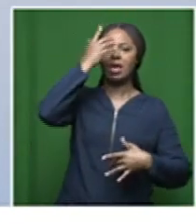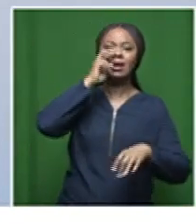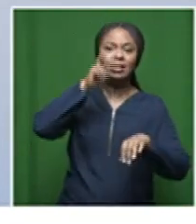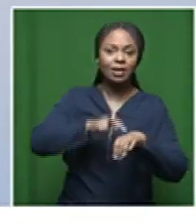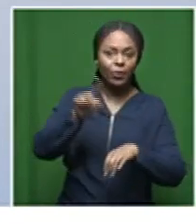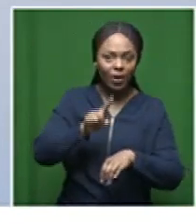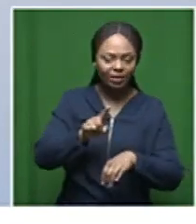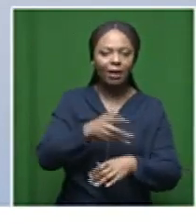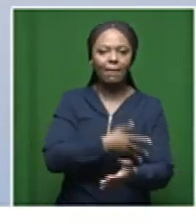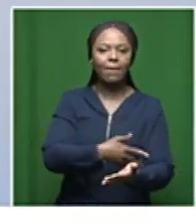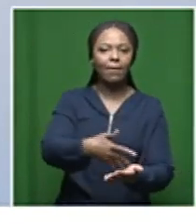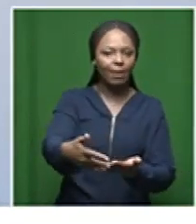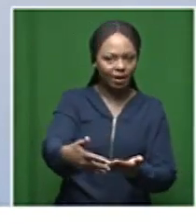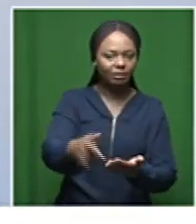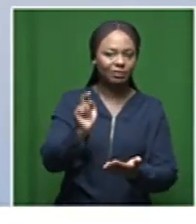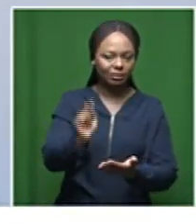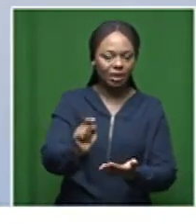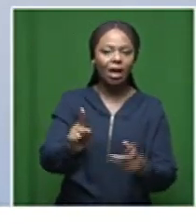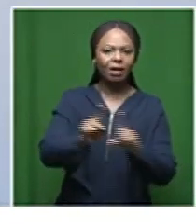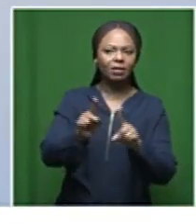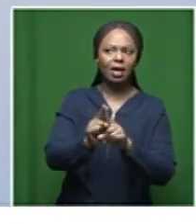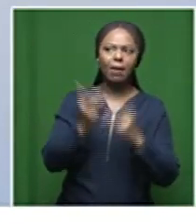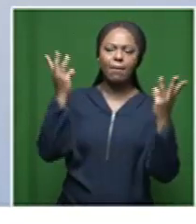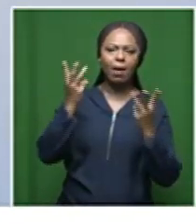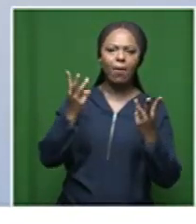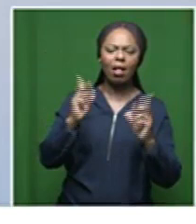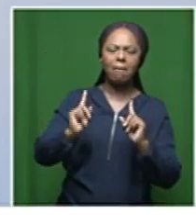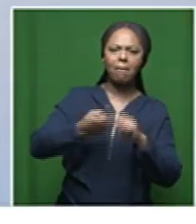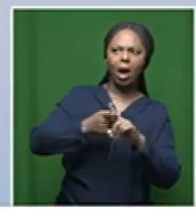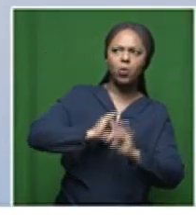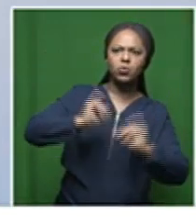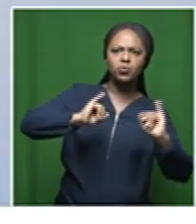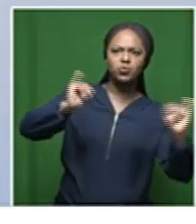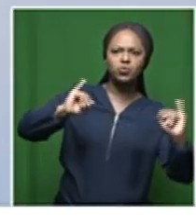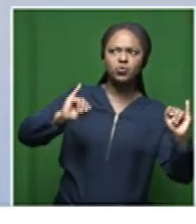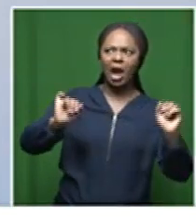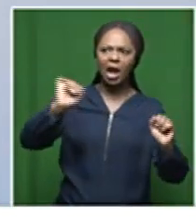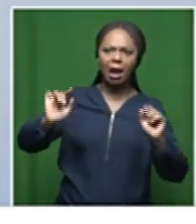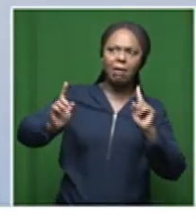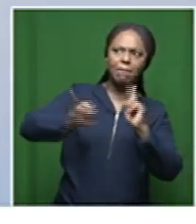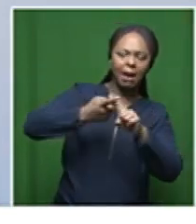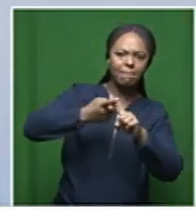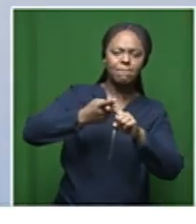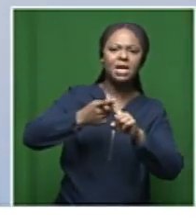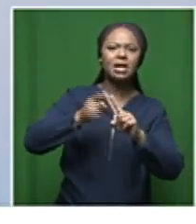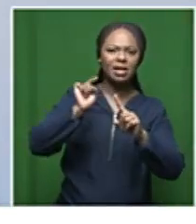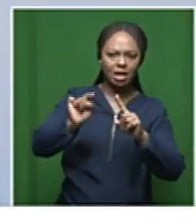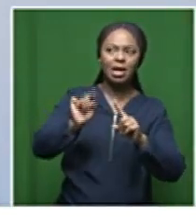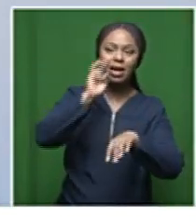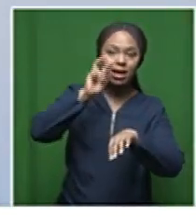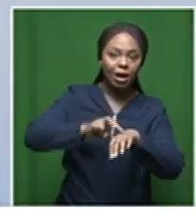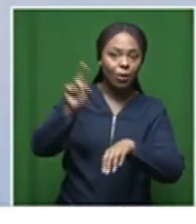blood donation. We have patients, people that get involved in bad accidents, car accidents, etc., on the roads that